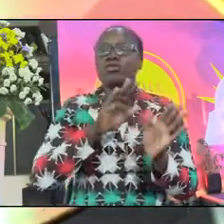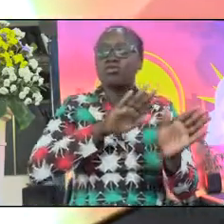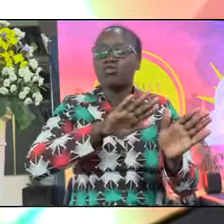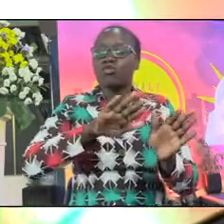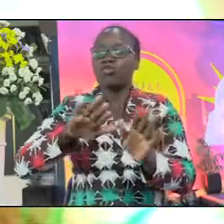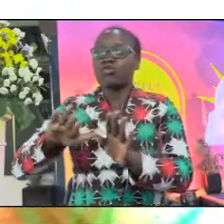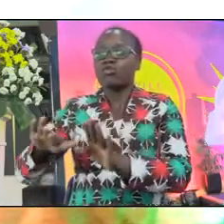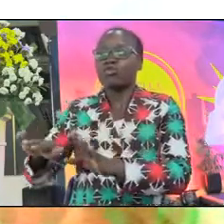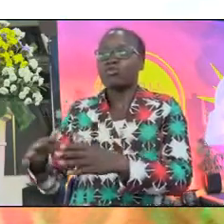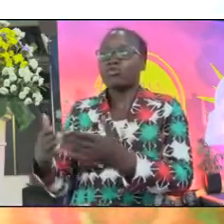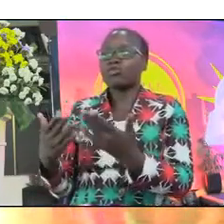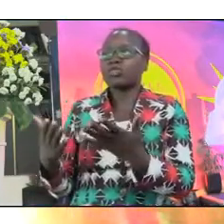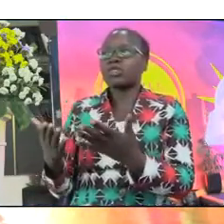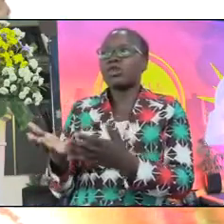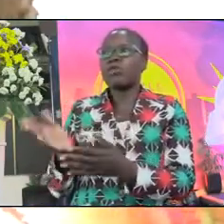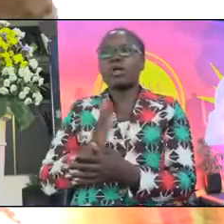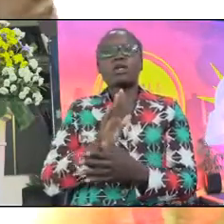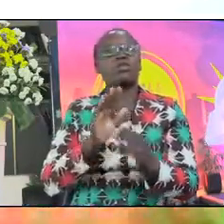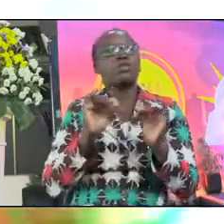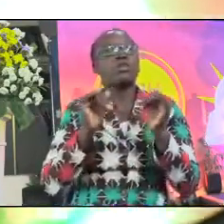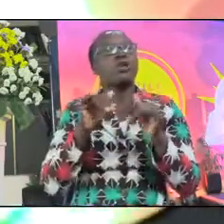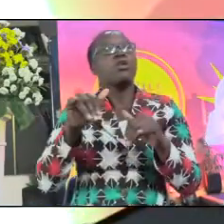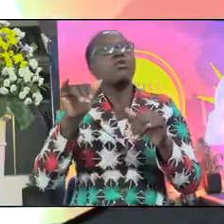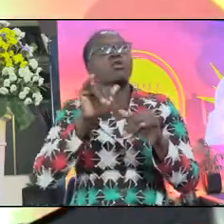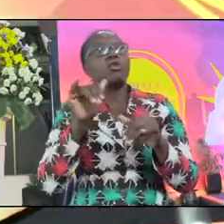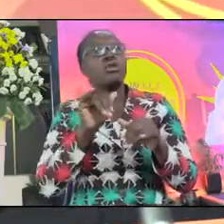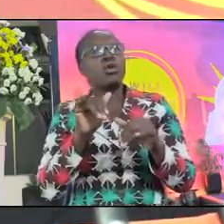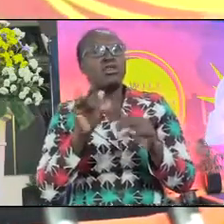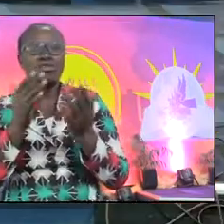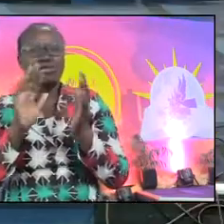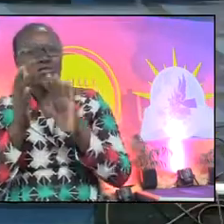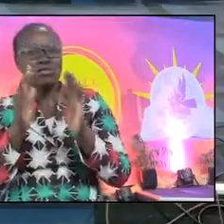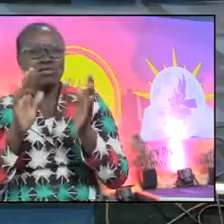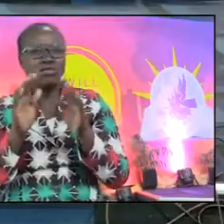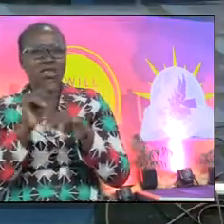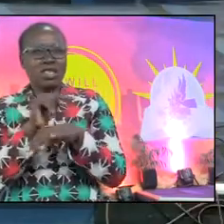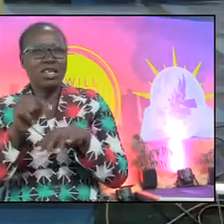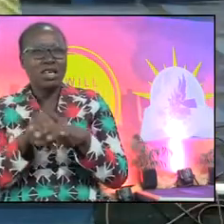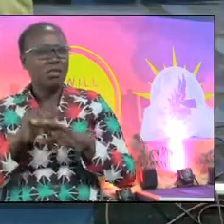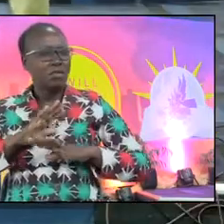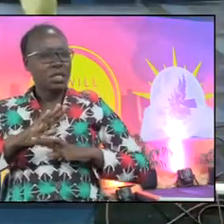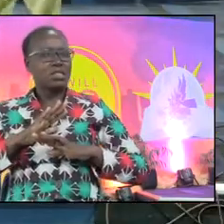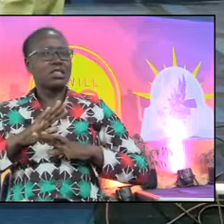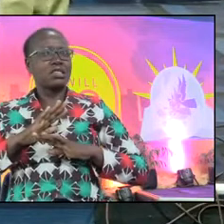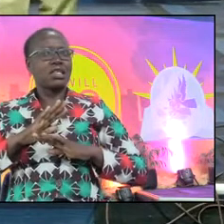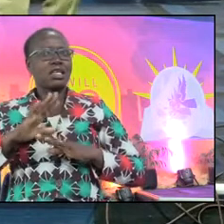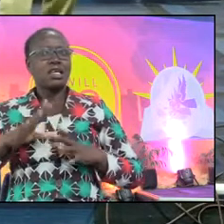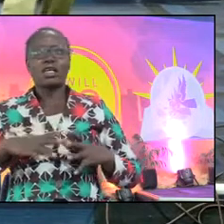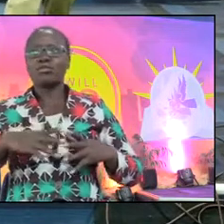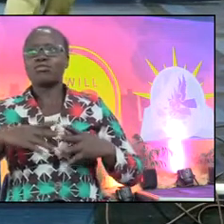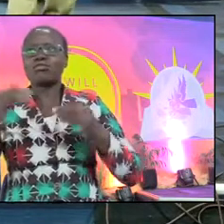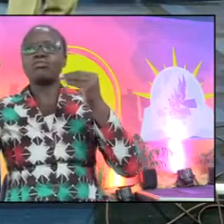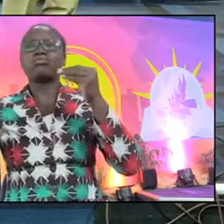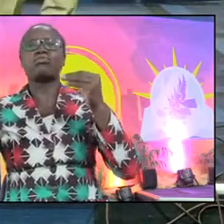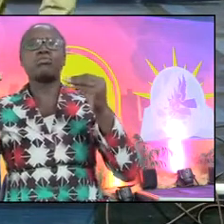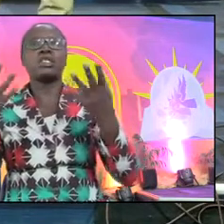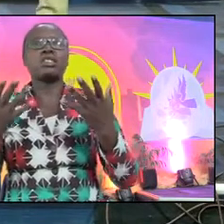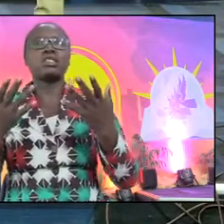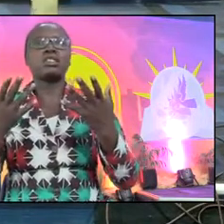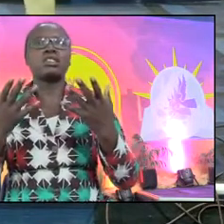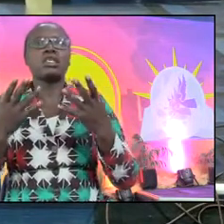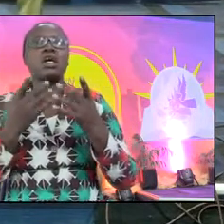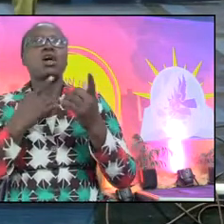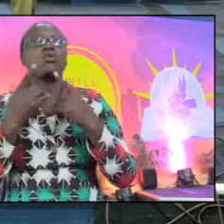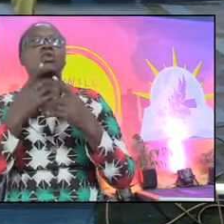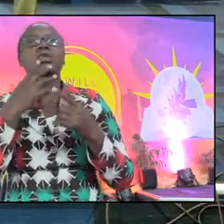away all those things. When I go back to New York, I hang out with them just for about an hour. And then I find out I'm starting to